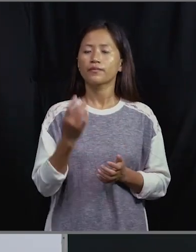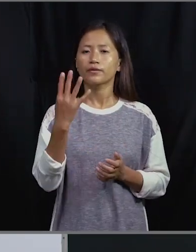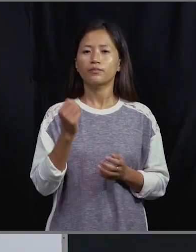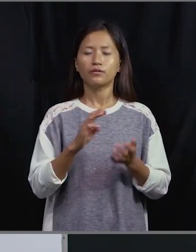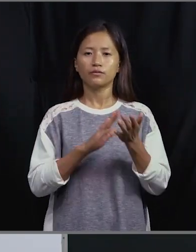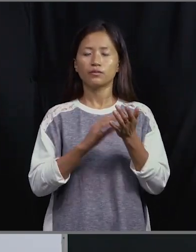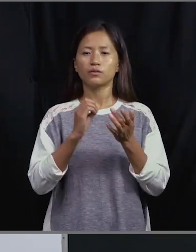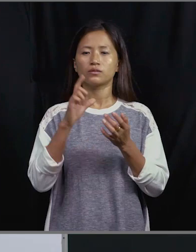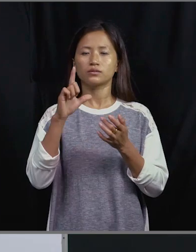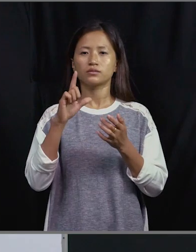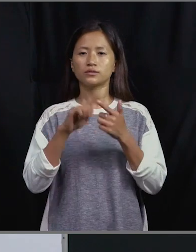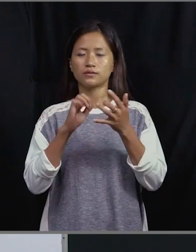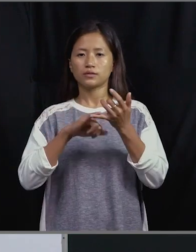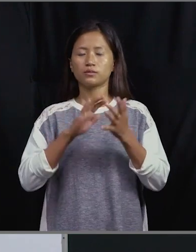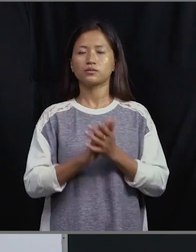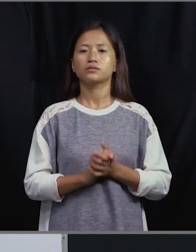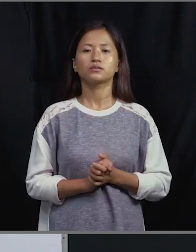moles